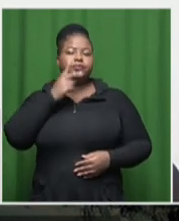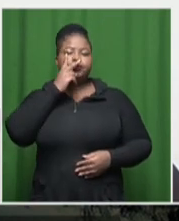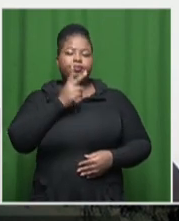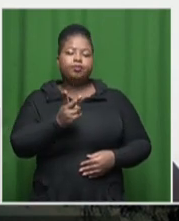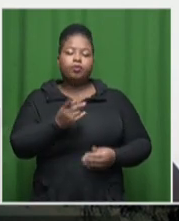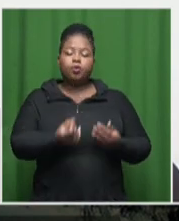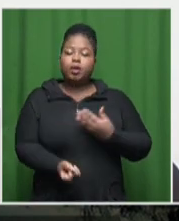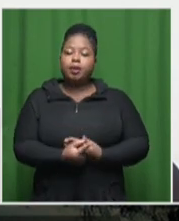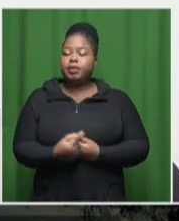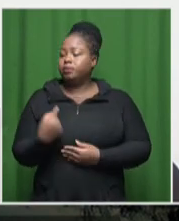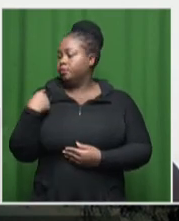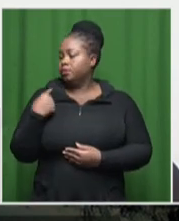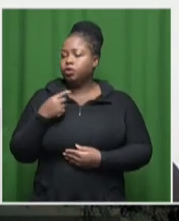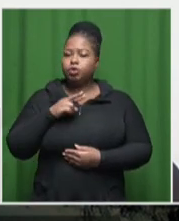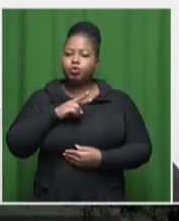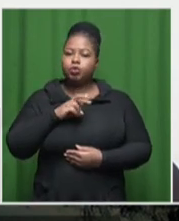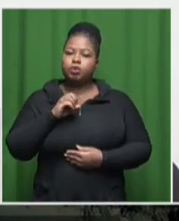in